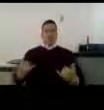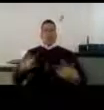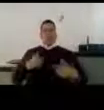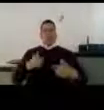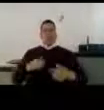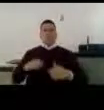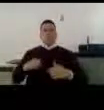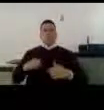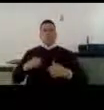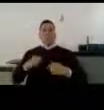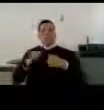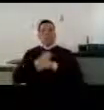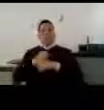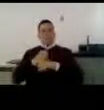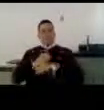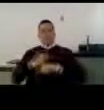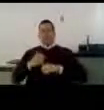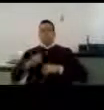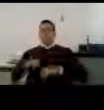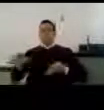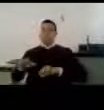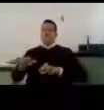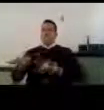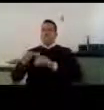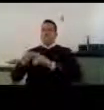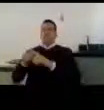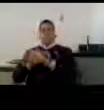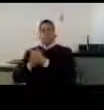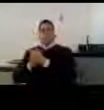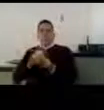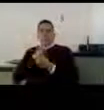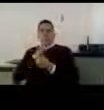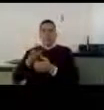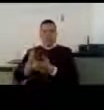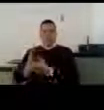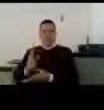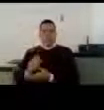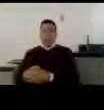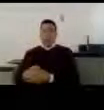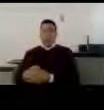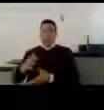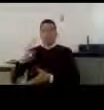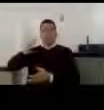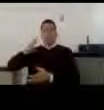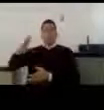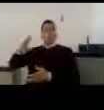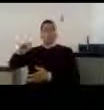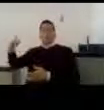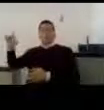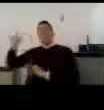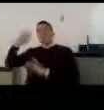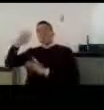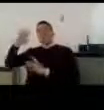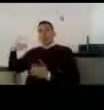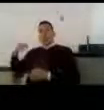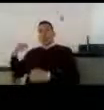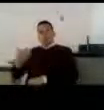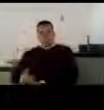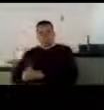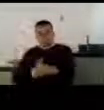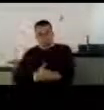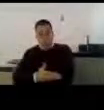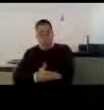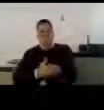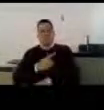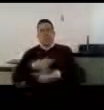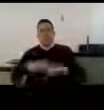education, and also thinking about the fact that we have come a long way in accessibility and accessible playgrounds, and that